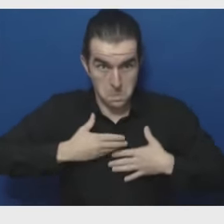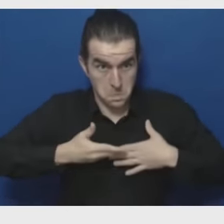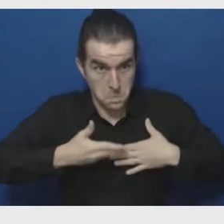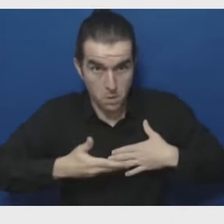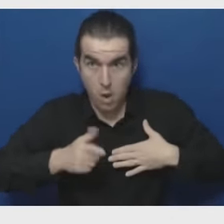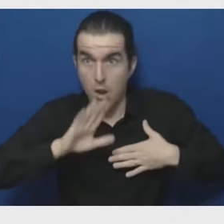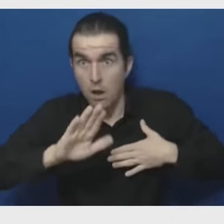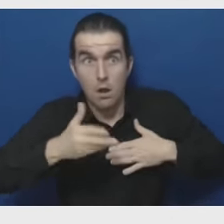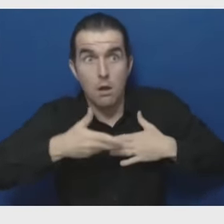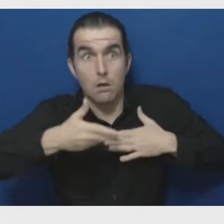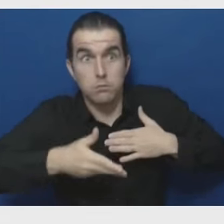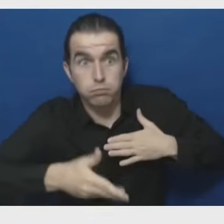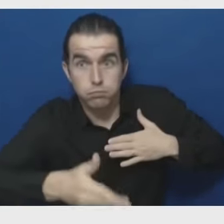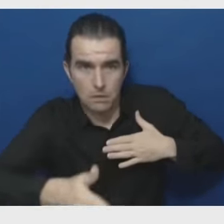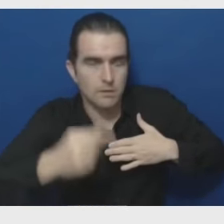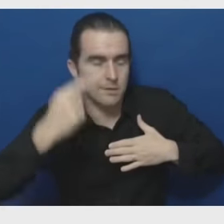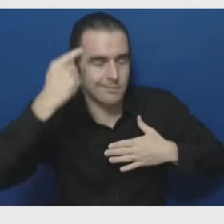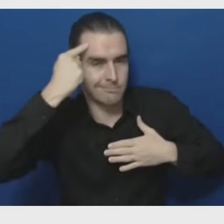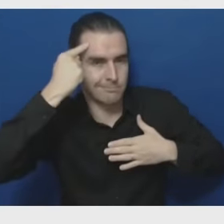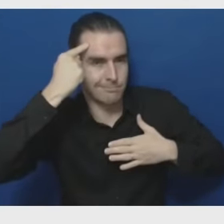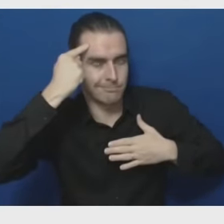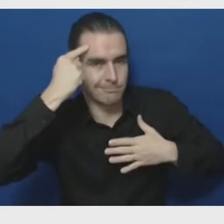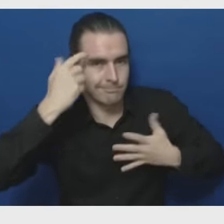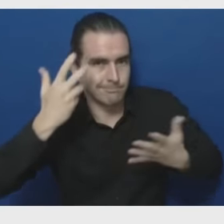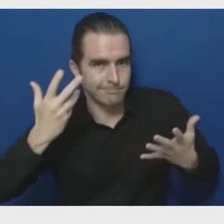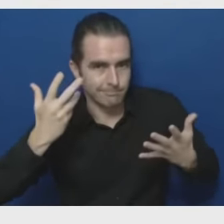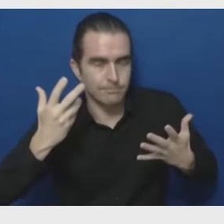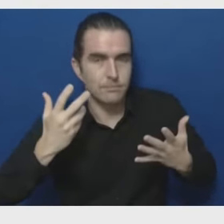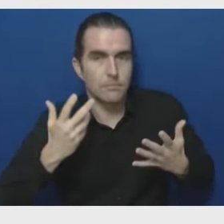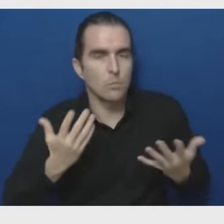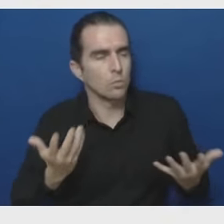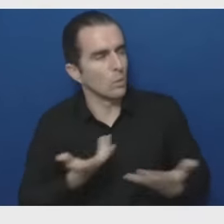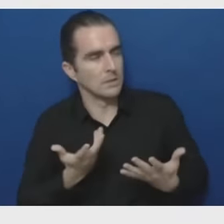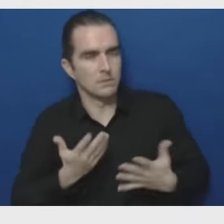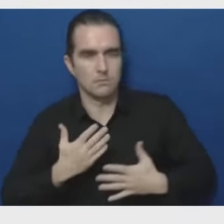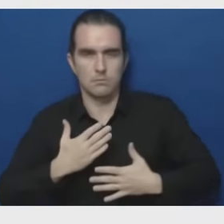needs that we have to be, we have to have access to finance